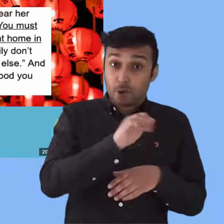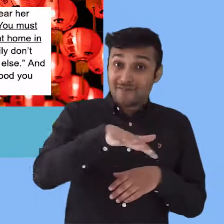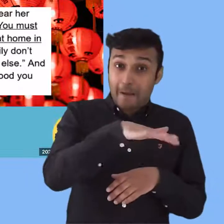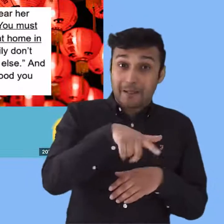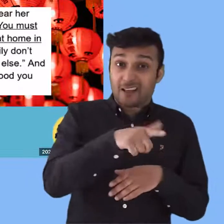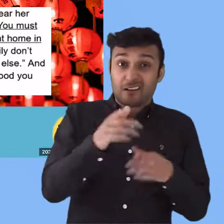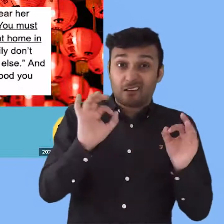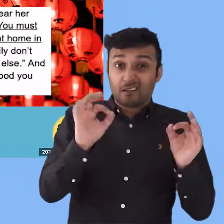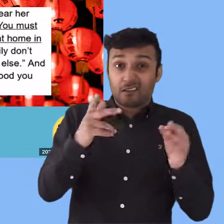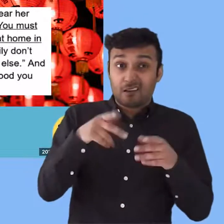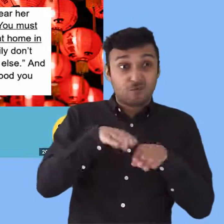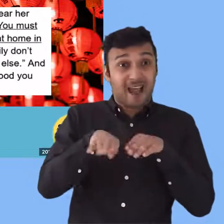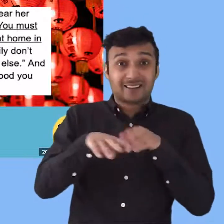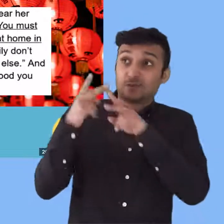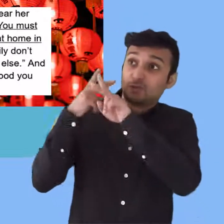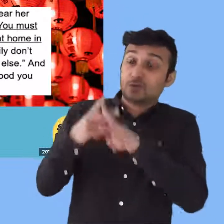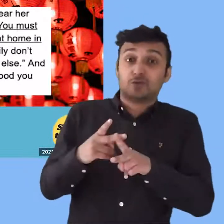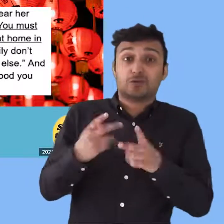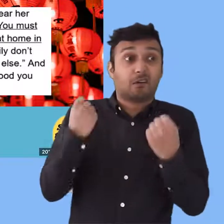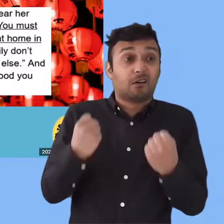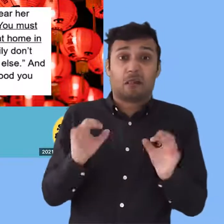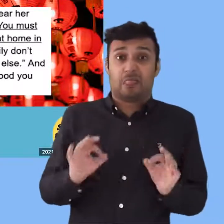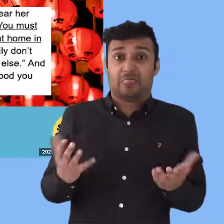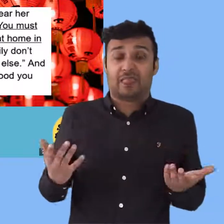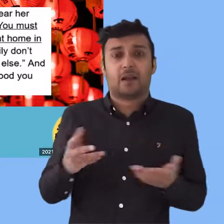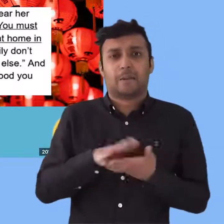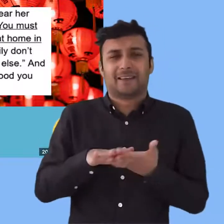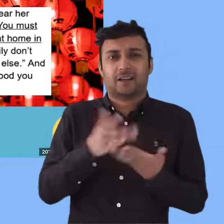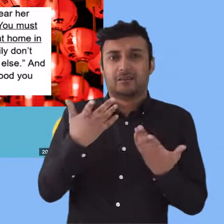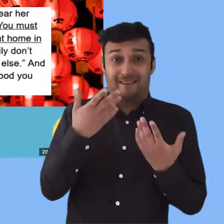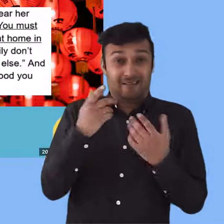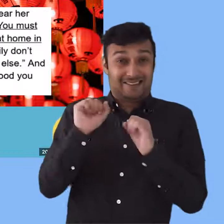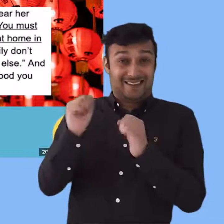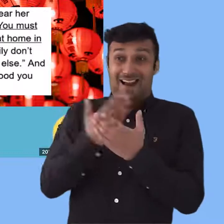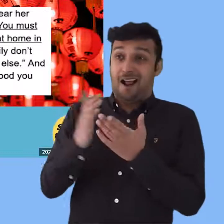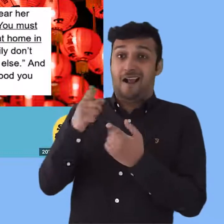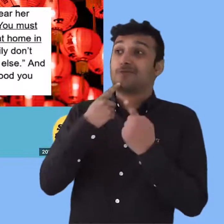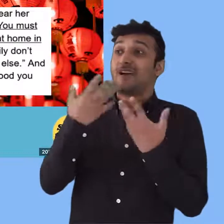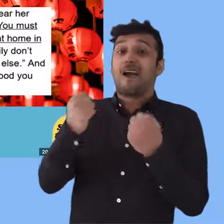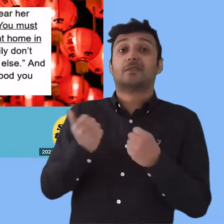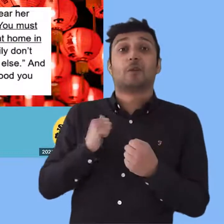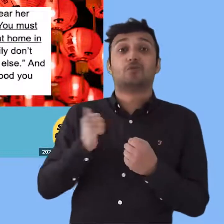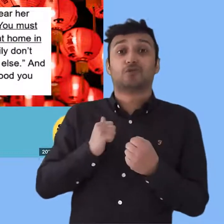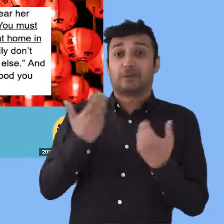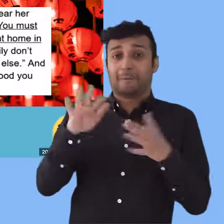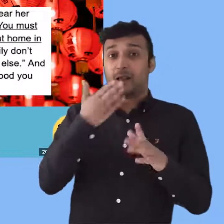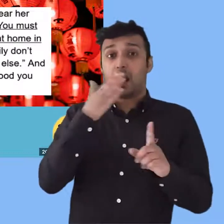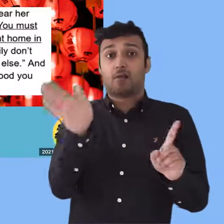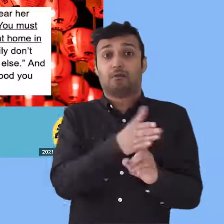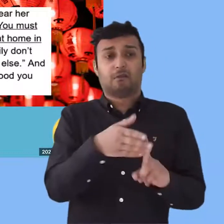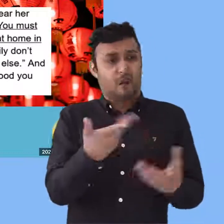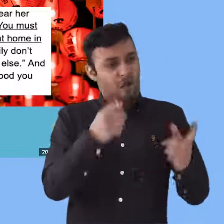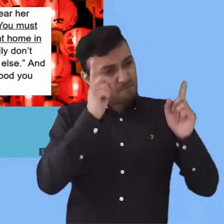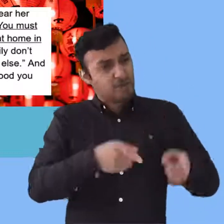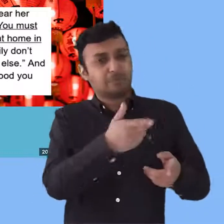practice those traditions so much. So there's that assumption there, the assumption that this child will be an expert in Chinese New Year and that she will actually